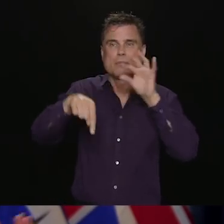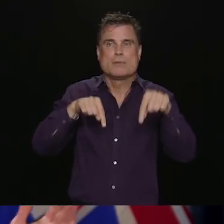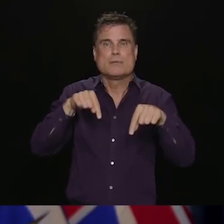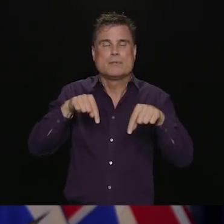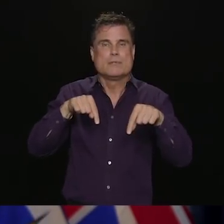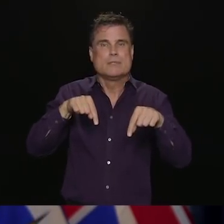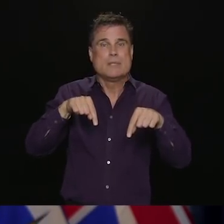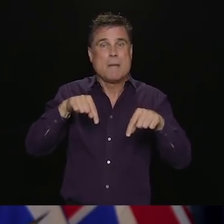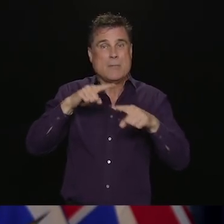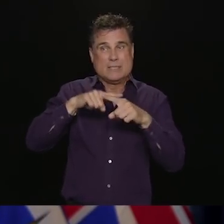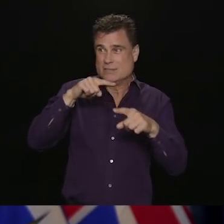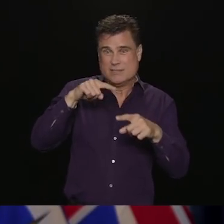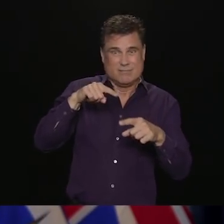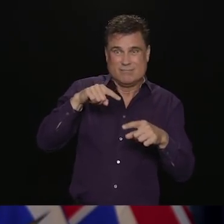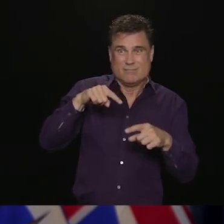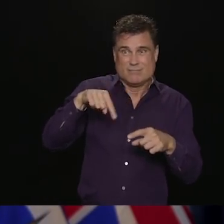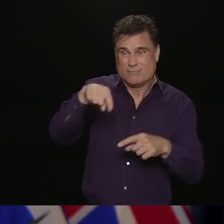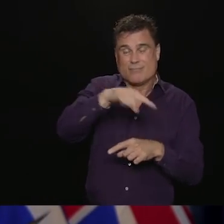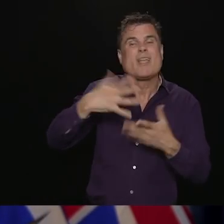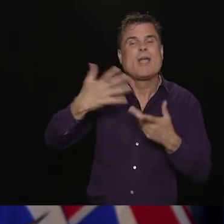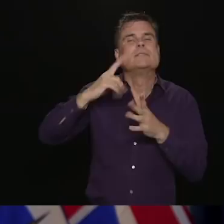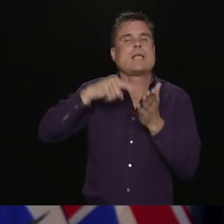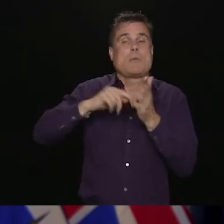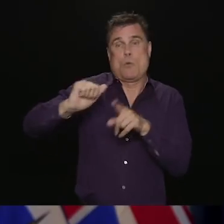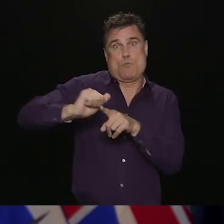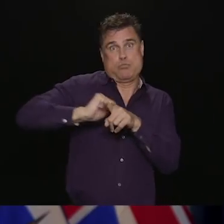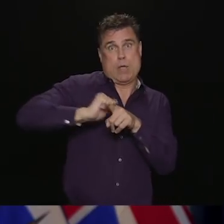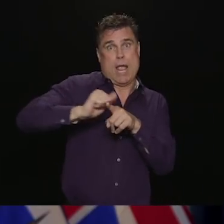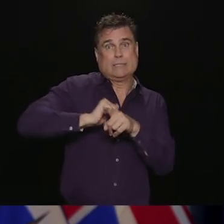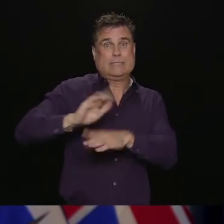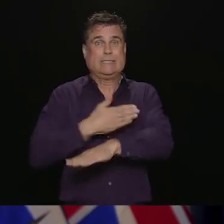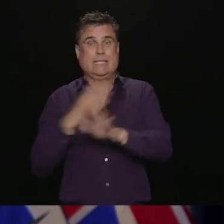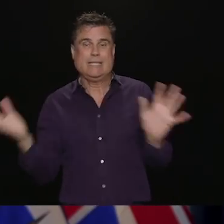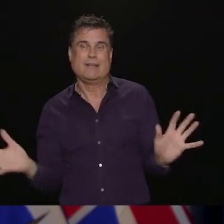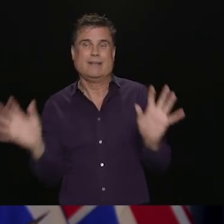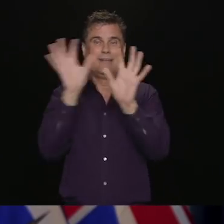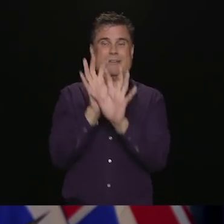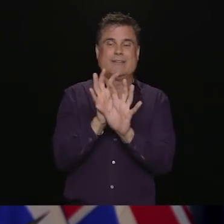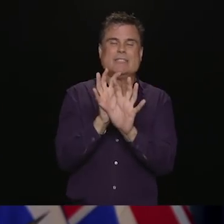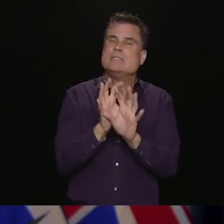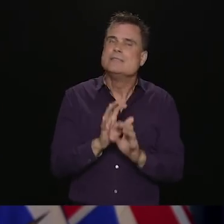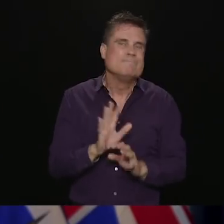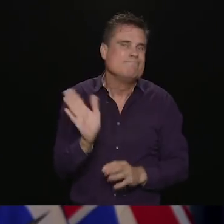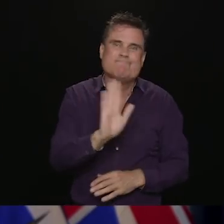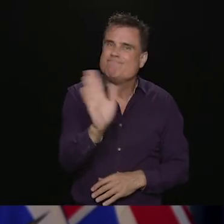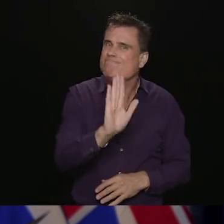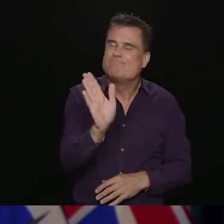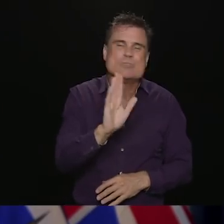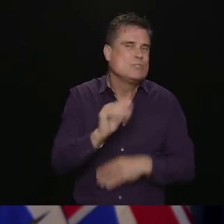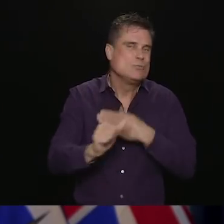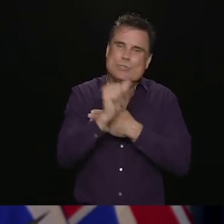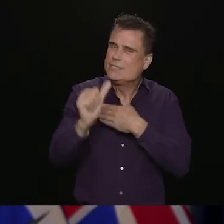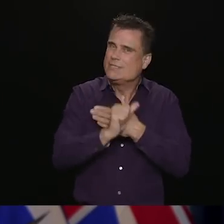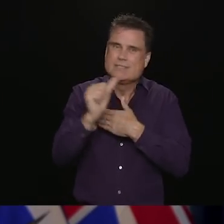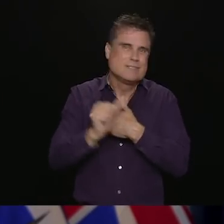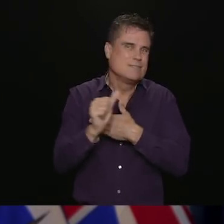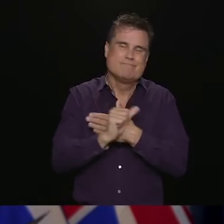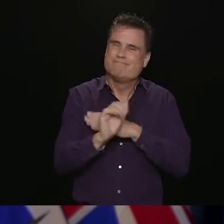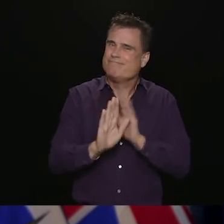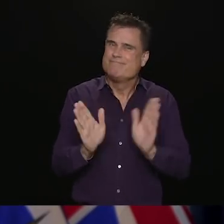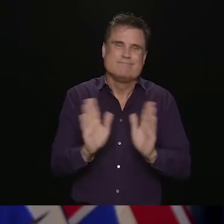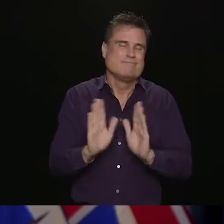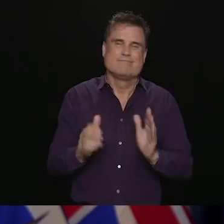allow enough distance that would not put people at risk. And we've seen many situations where that has arisen, including very